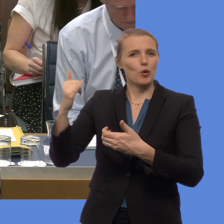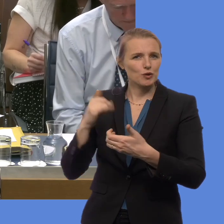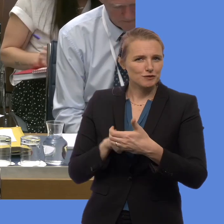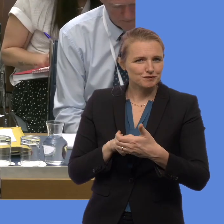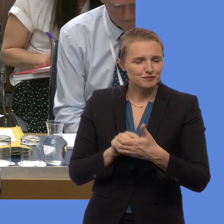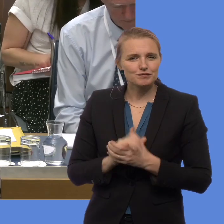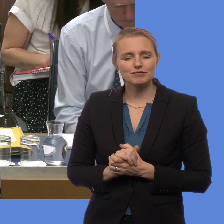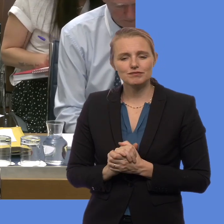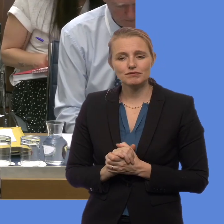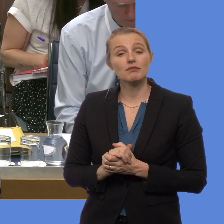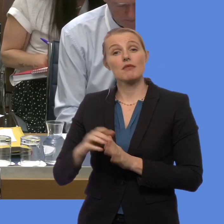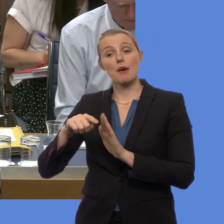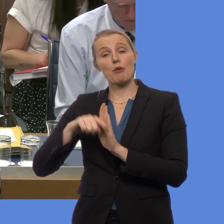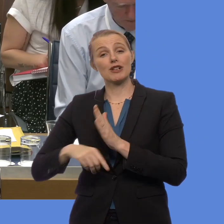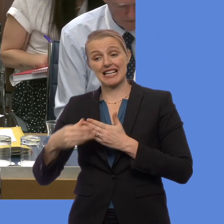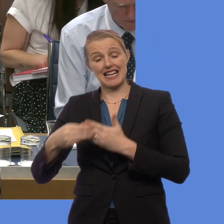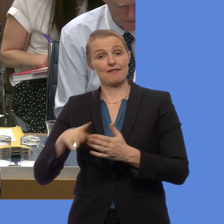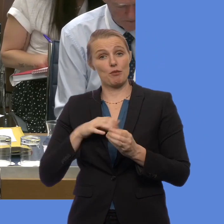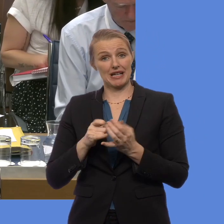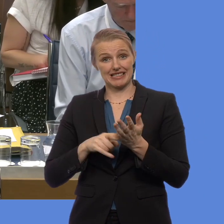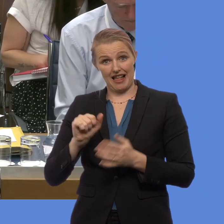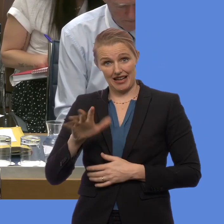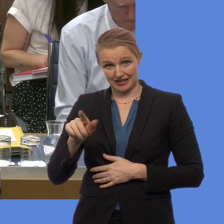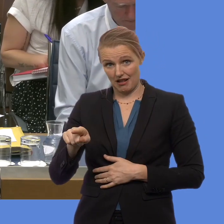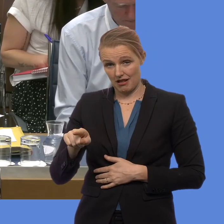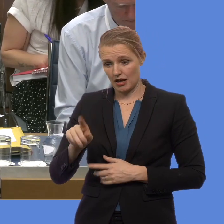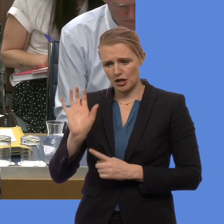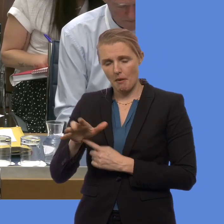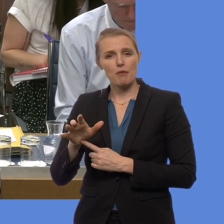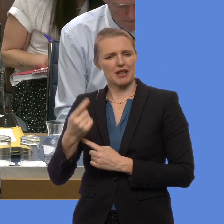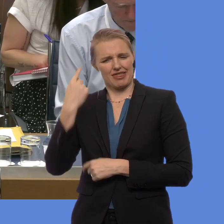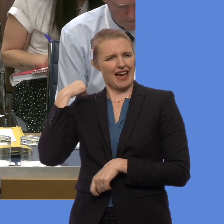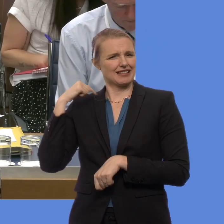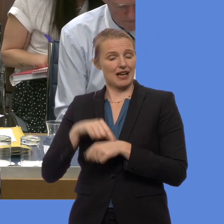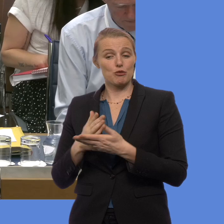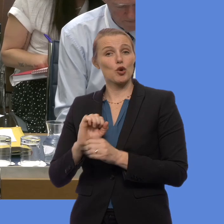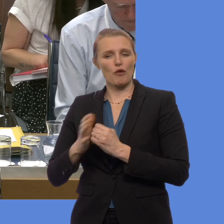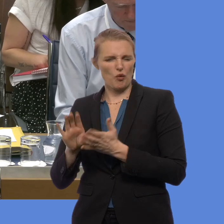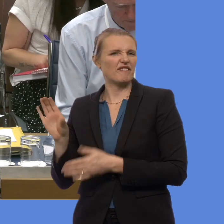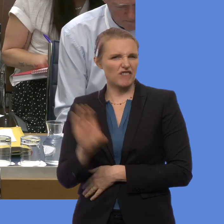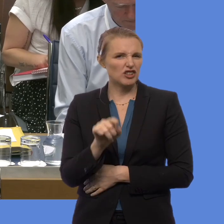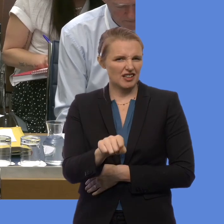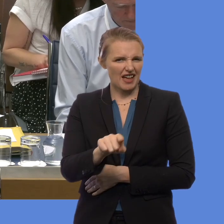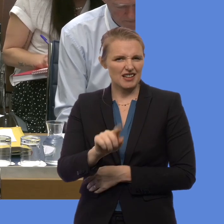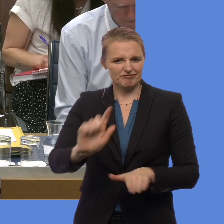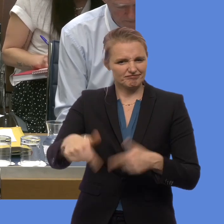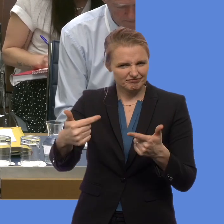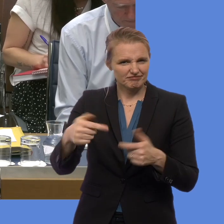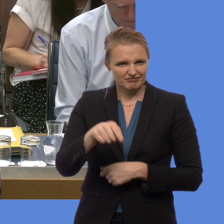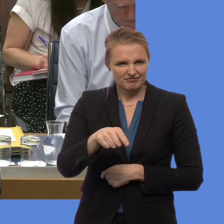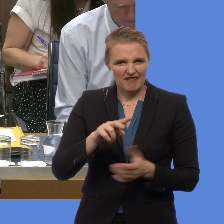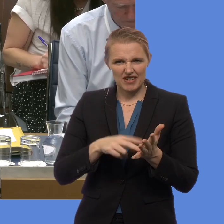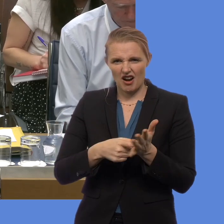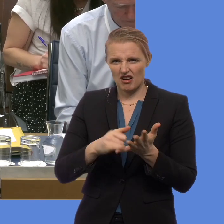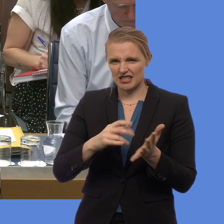BSL ISL, the department had initially agreed to fund this temporary service during the COVID emergency, which will be commissioned